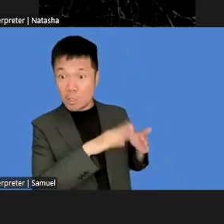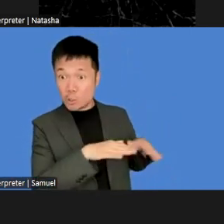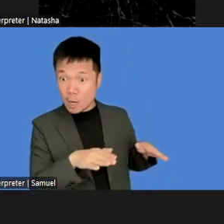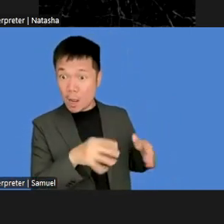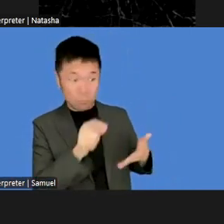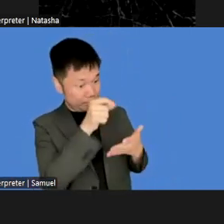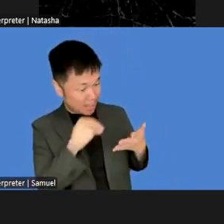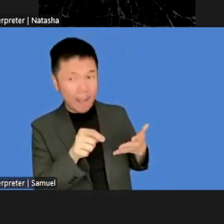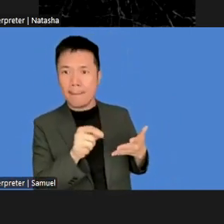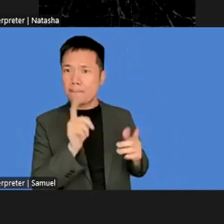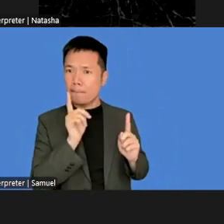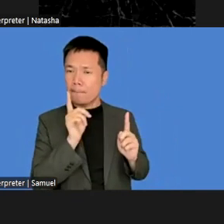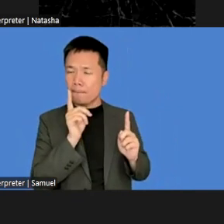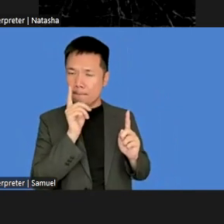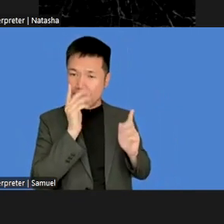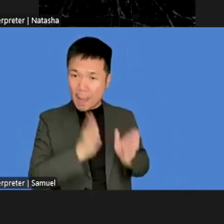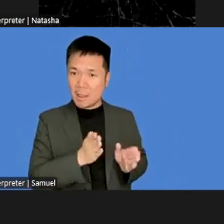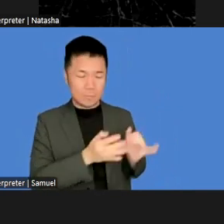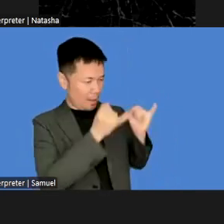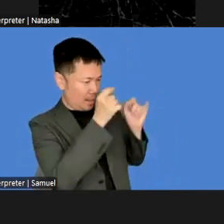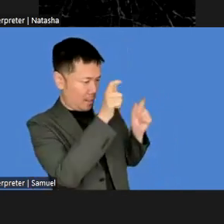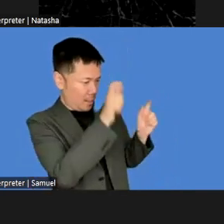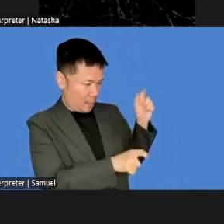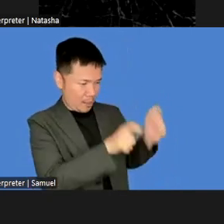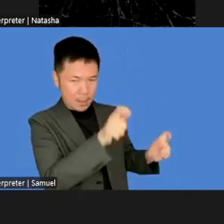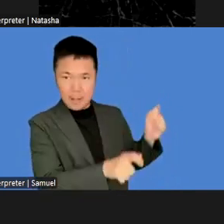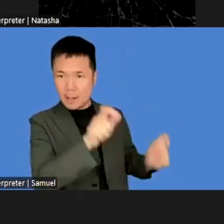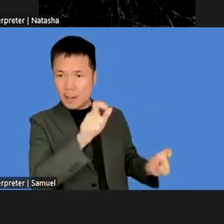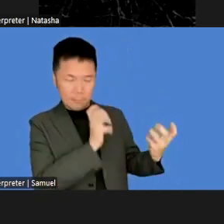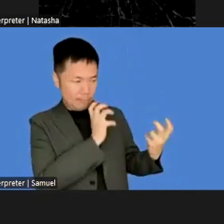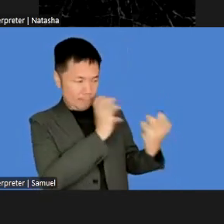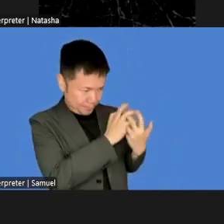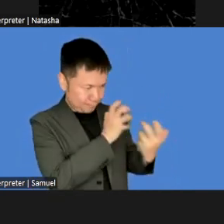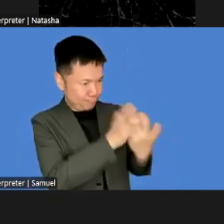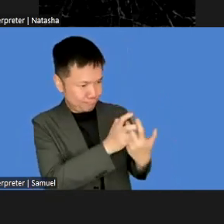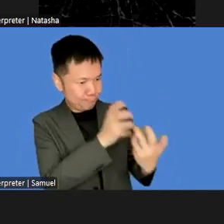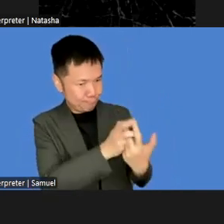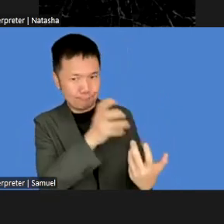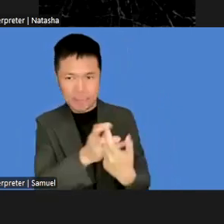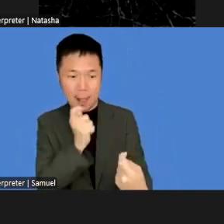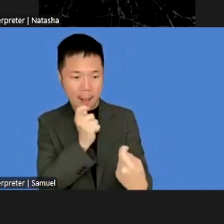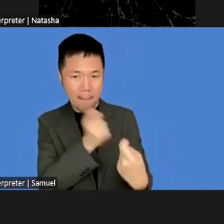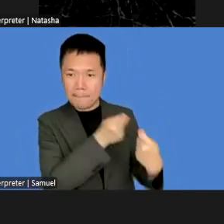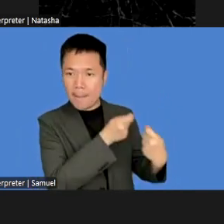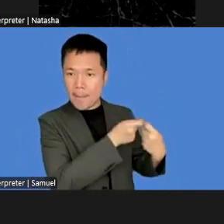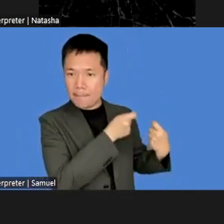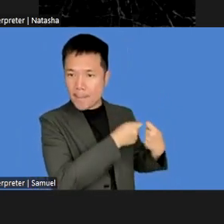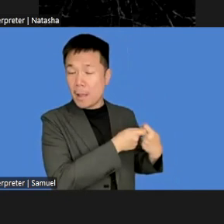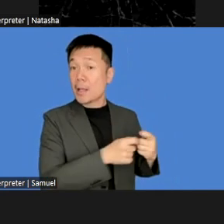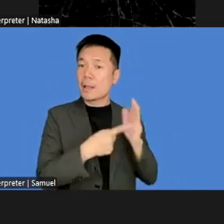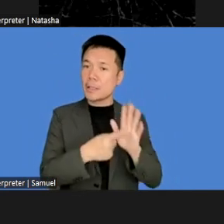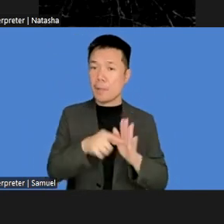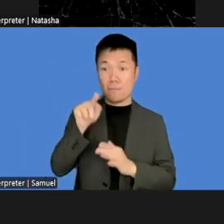the individual child. So it's a very individualizing provision. It says what Sabiha needs and what is good for